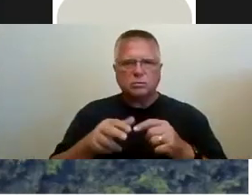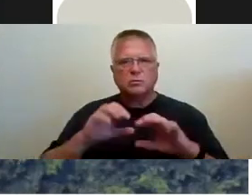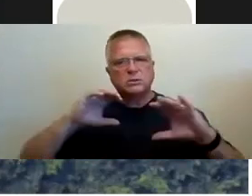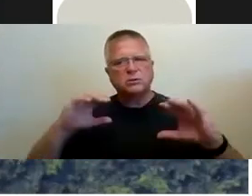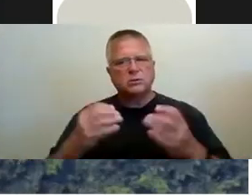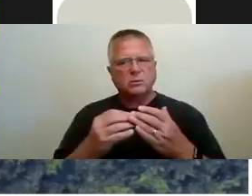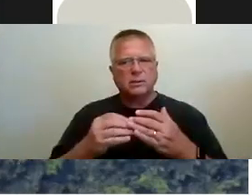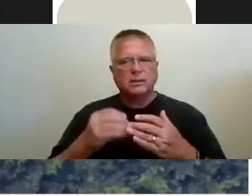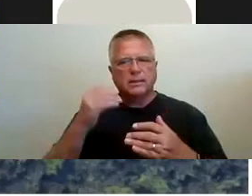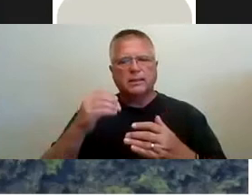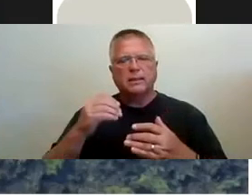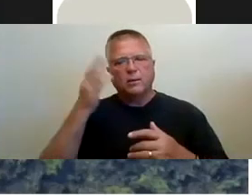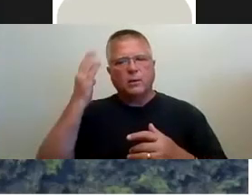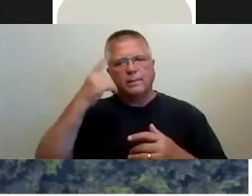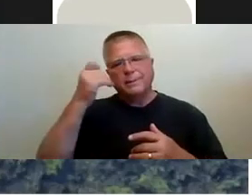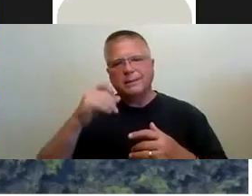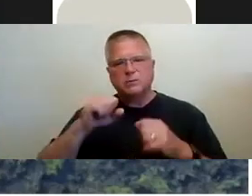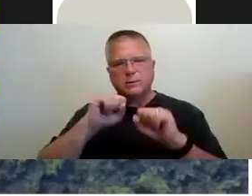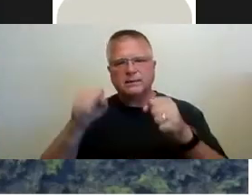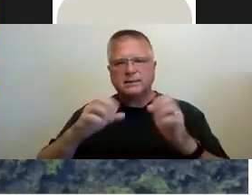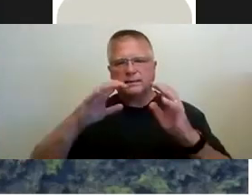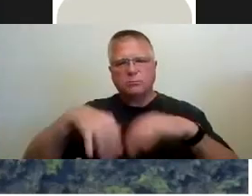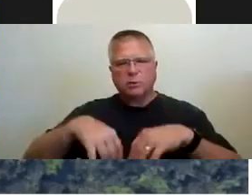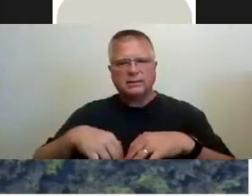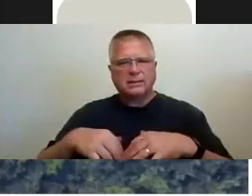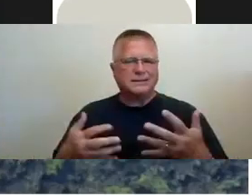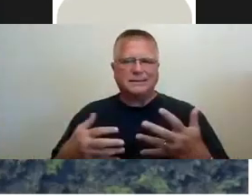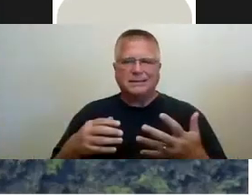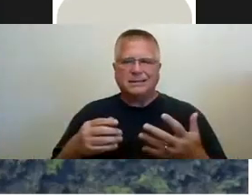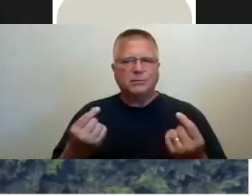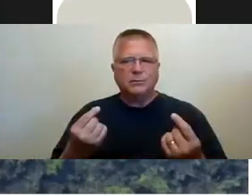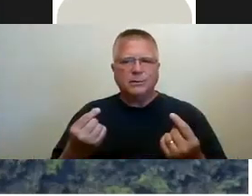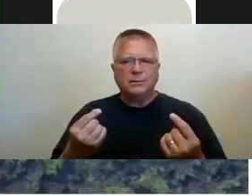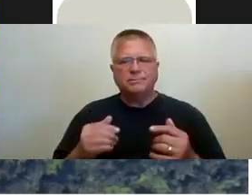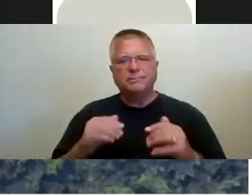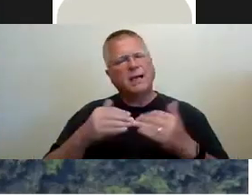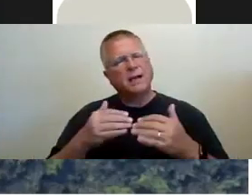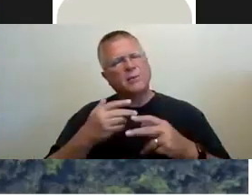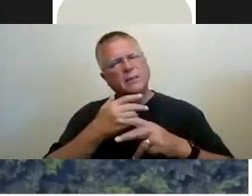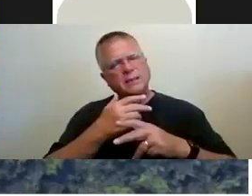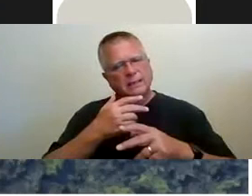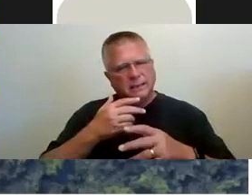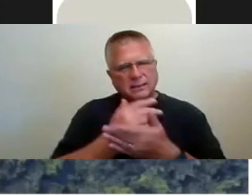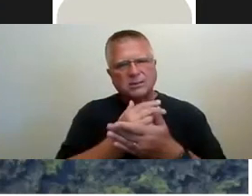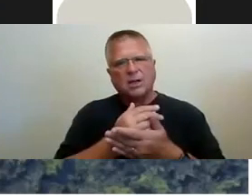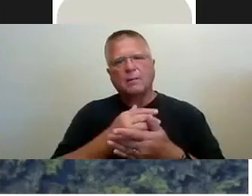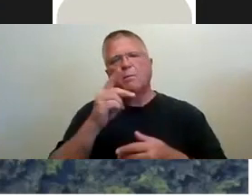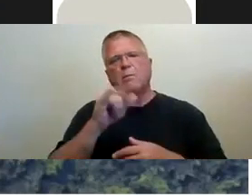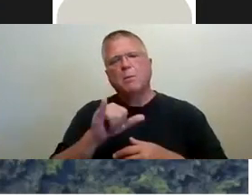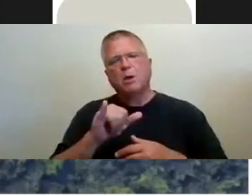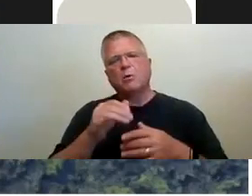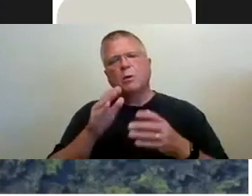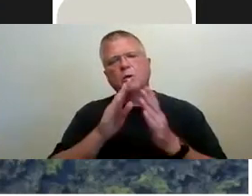kind of breaks down. But yeah, you know, how do we stop parkway traffic from going through Squirrel Hill when the parkway